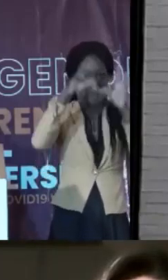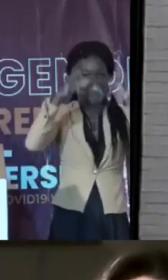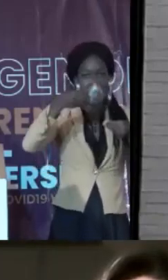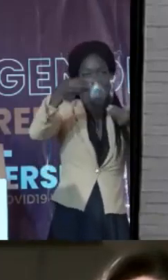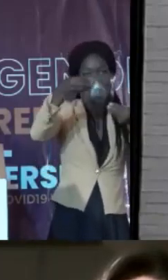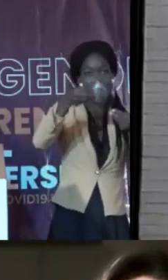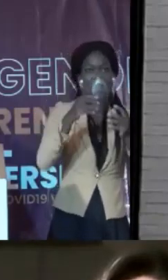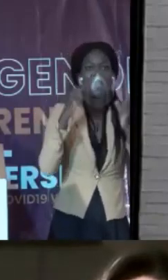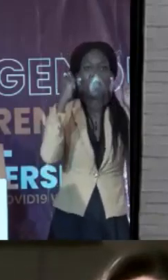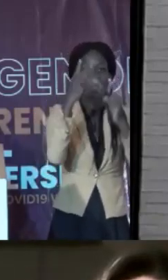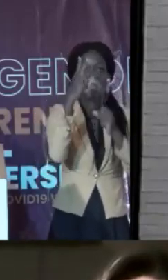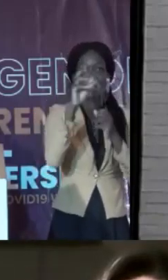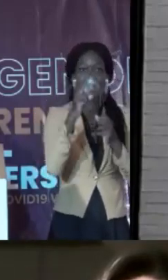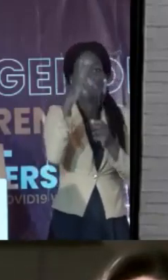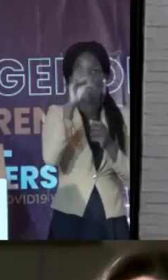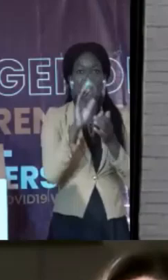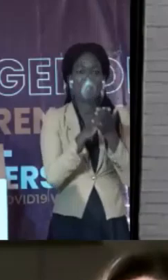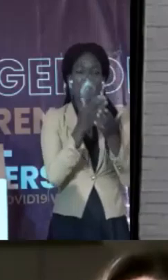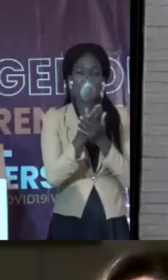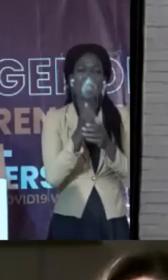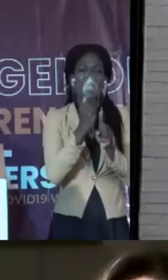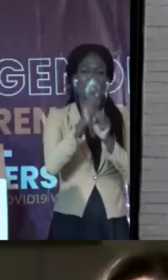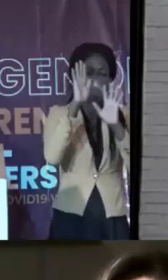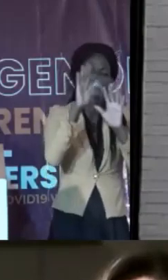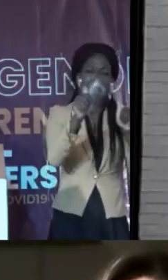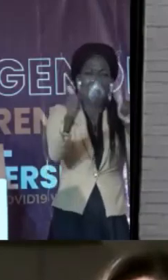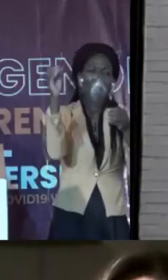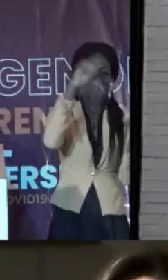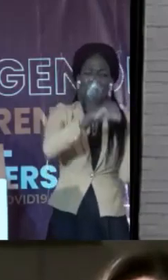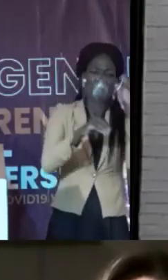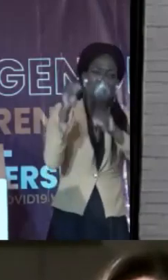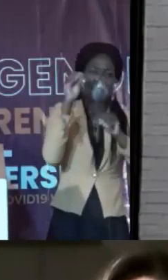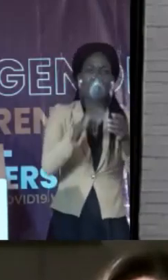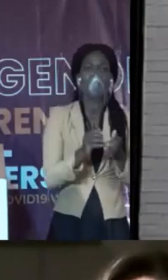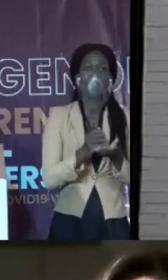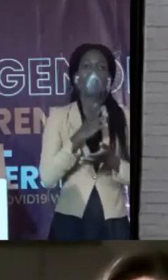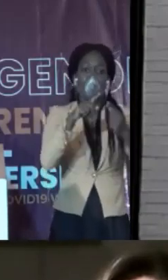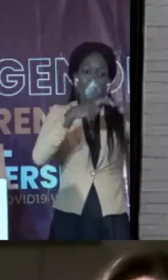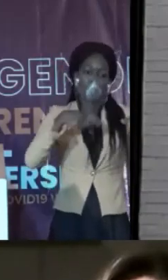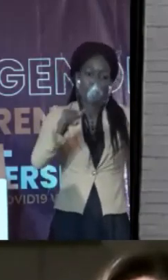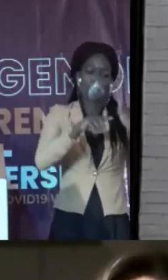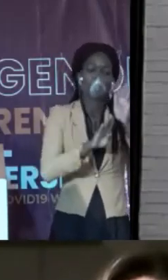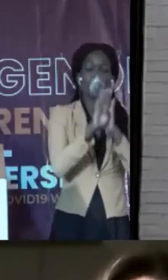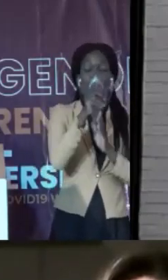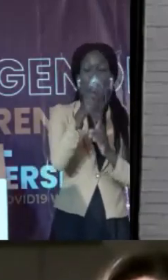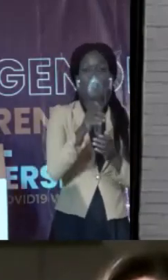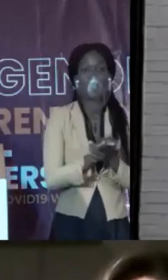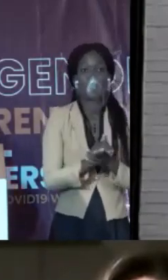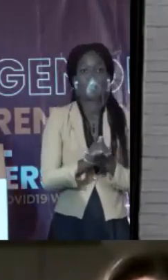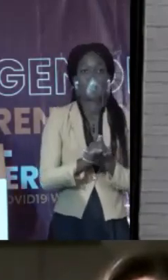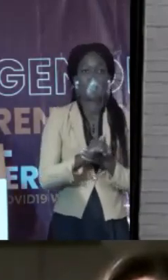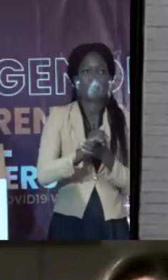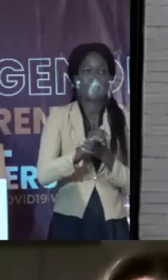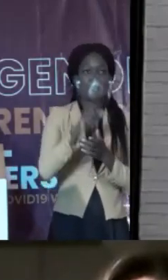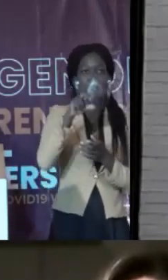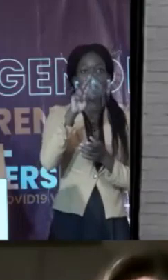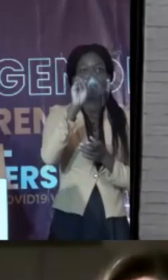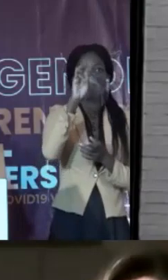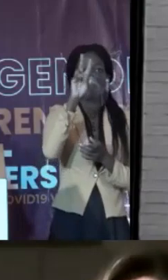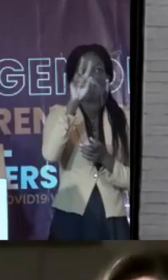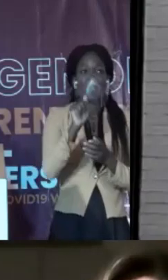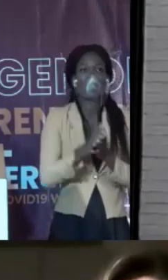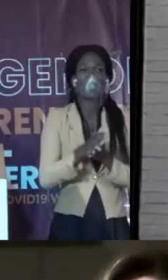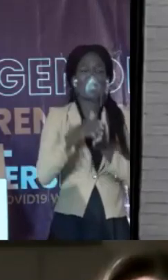2020 in recognition of her contribution towards social development. Quiver is a strategic